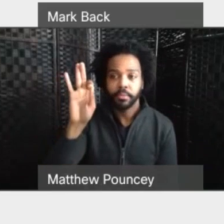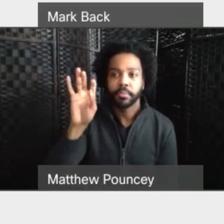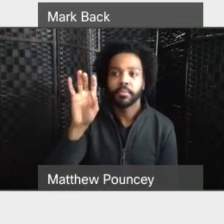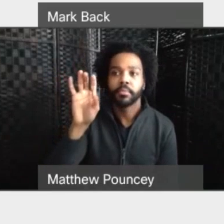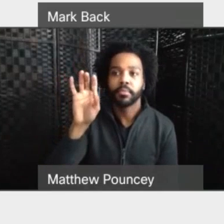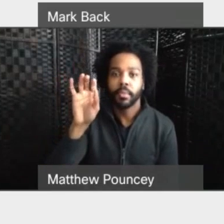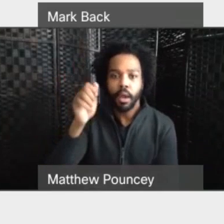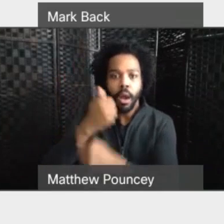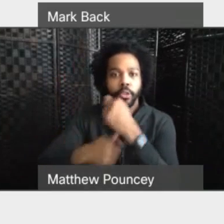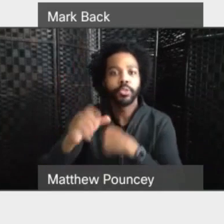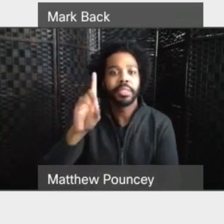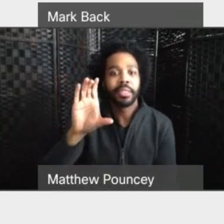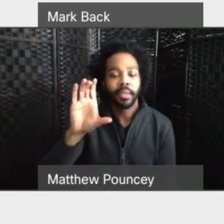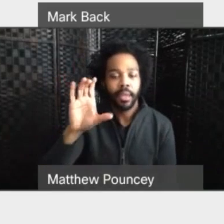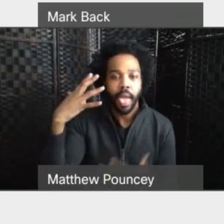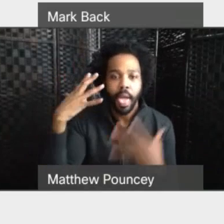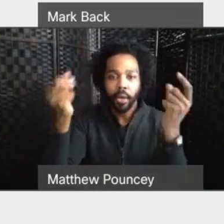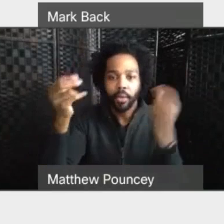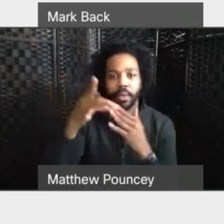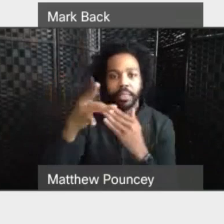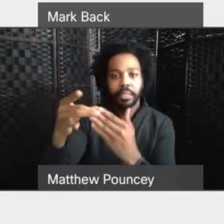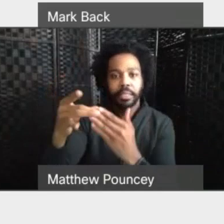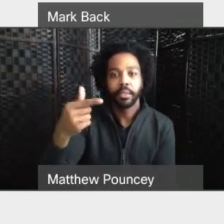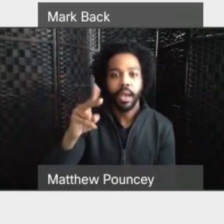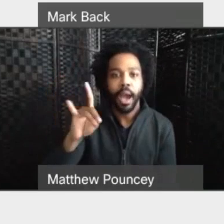DC Health guidance.